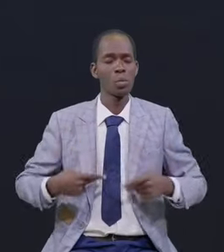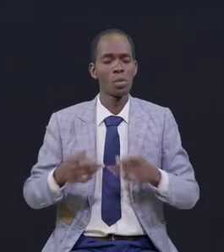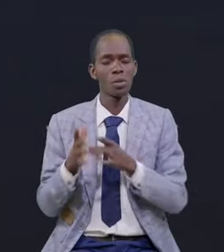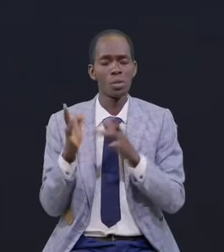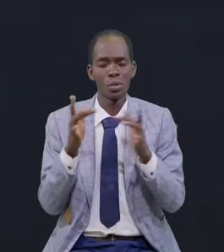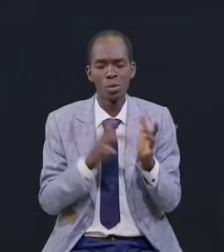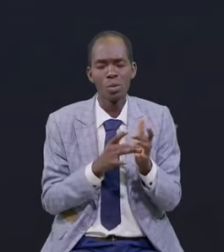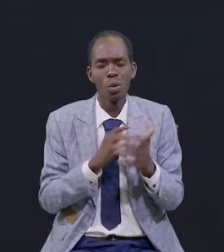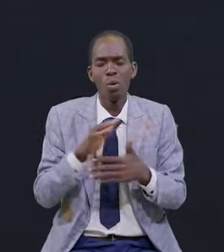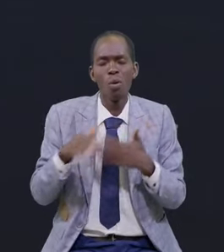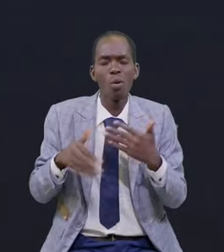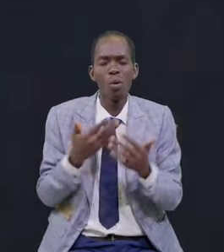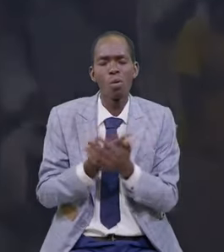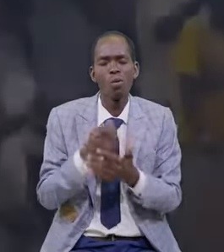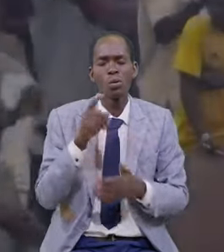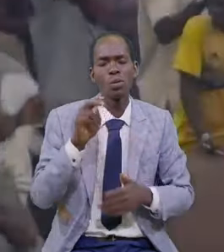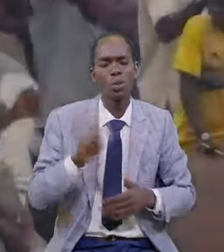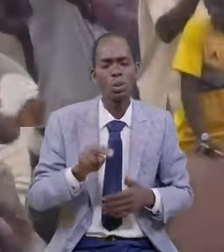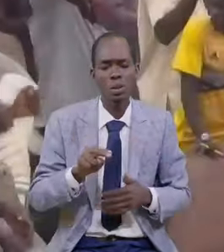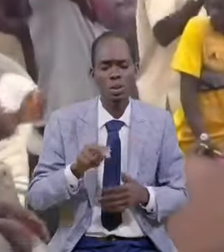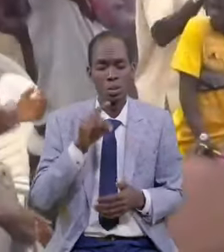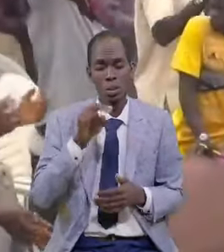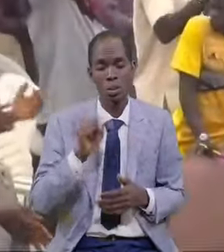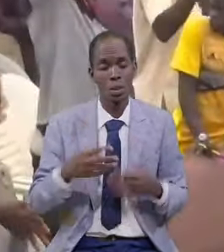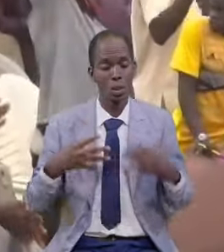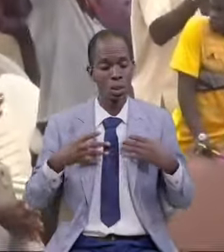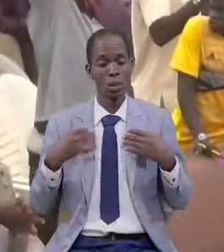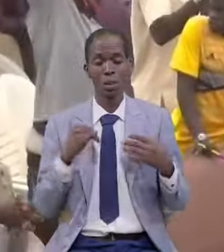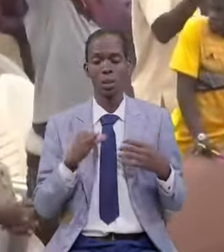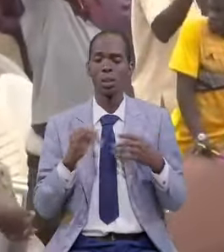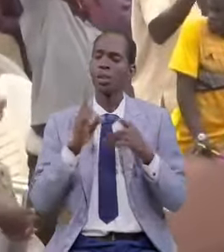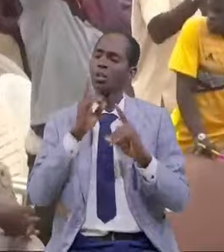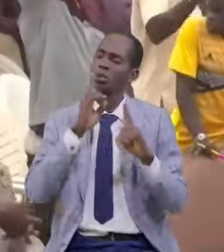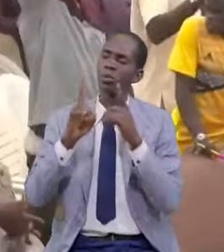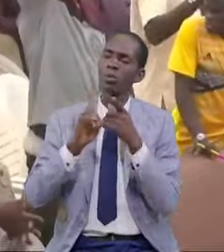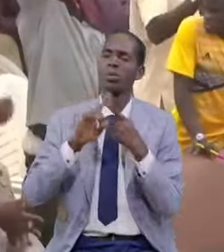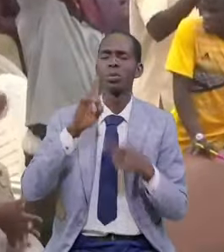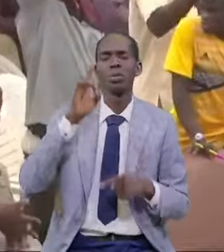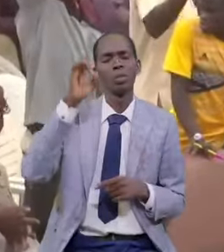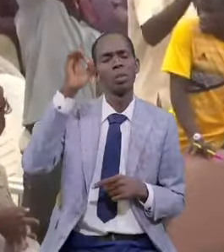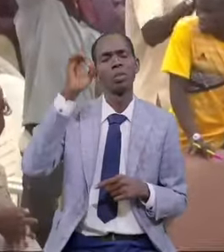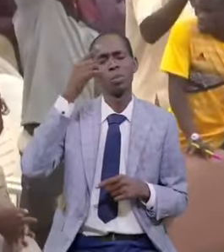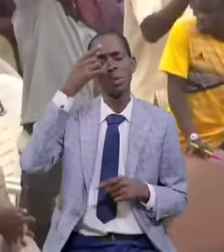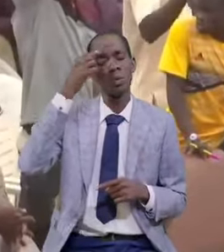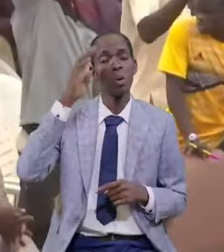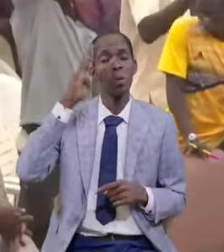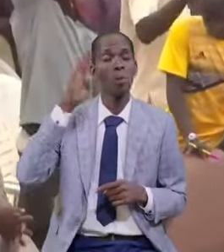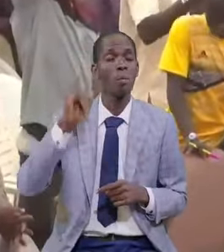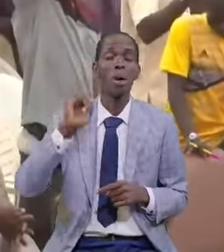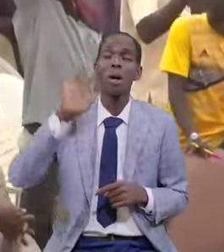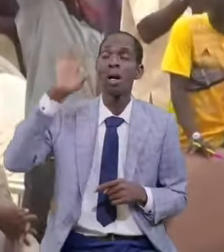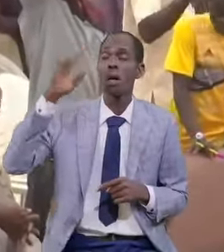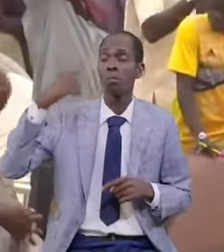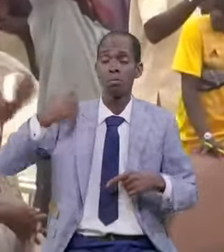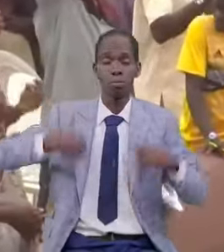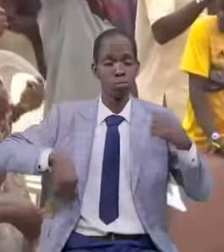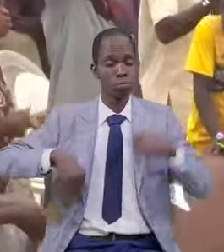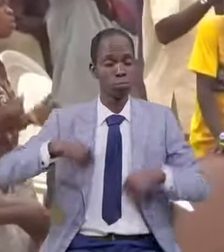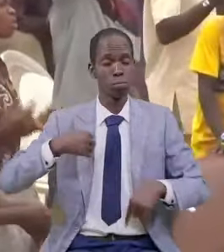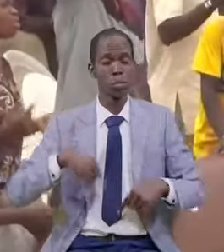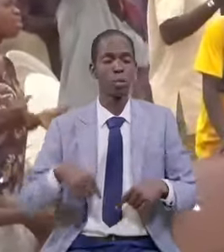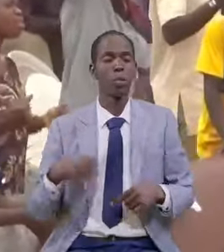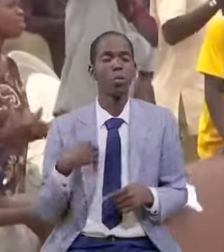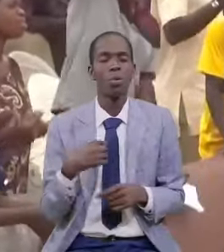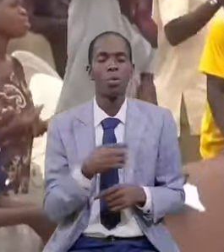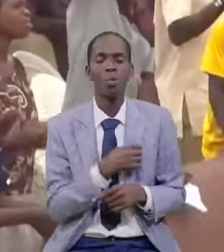healed with his strives we are are healed remember when he was on Earth he went about doing